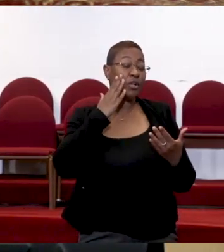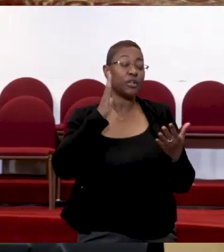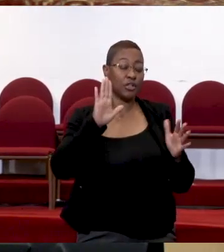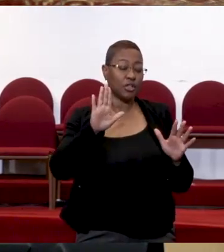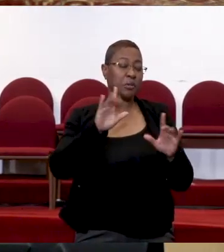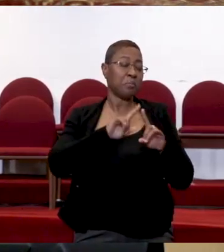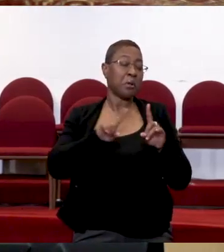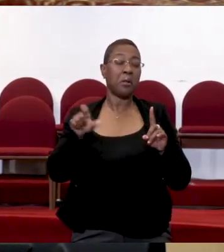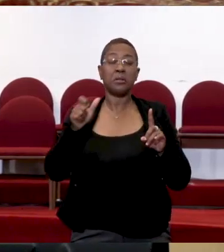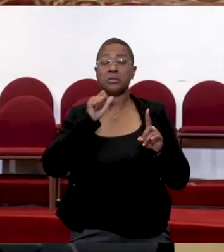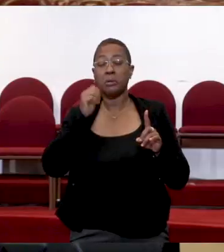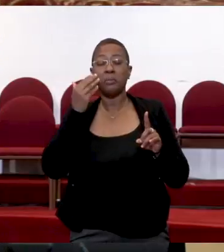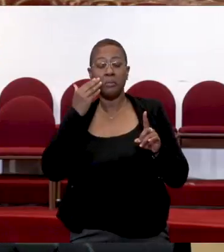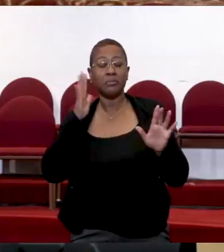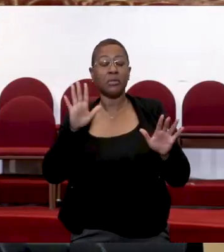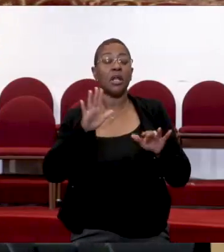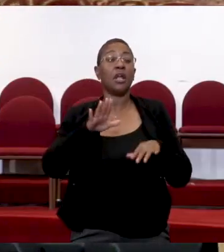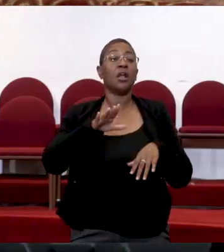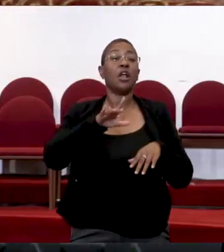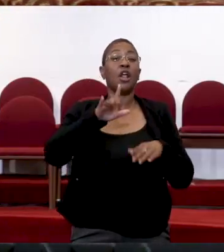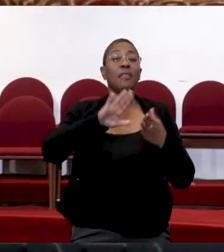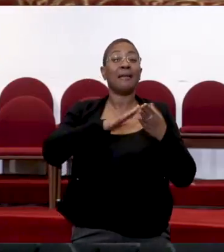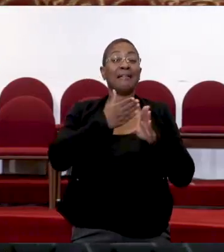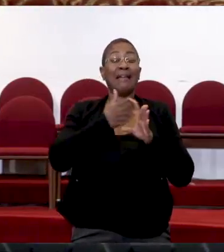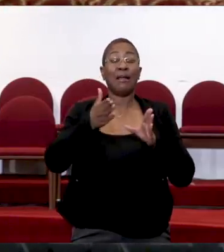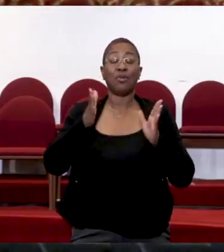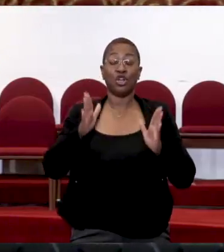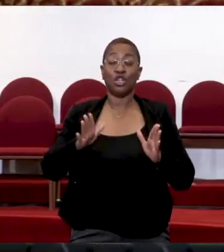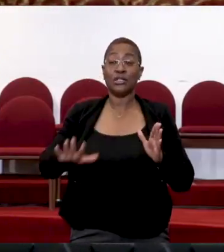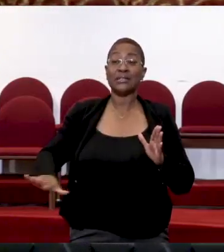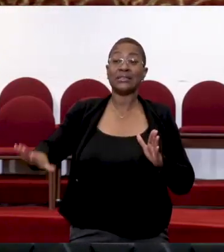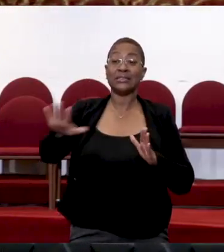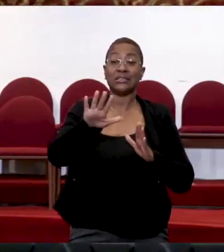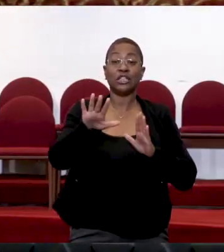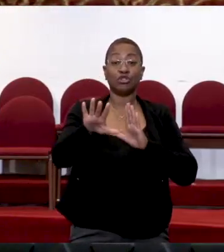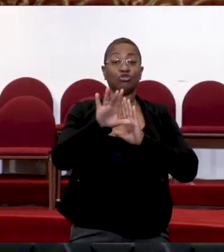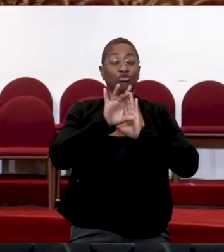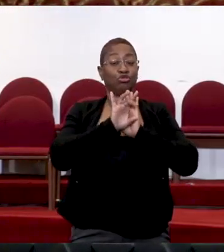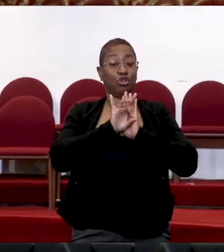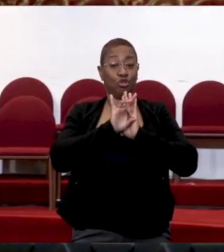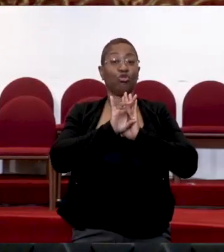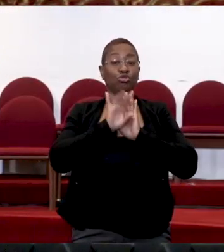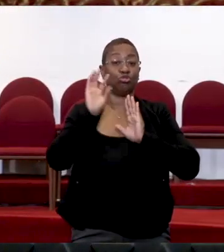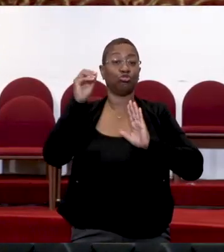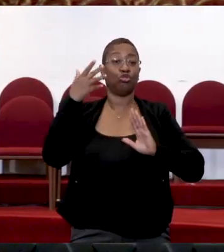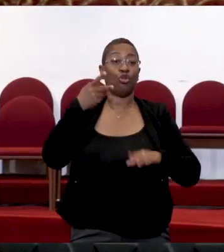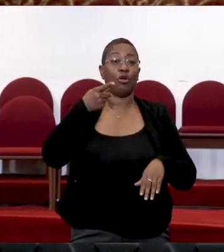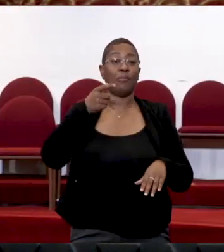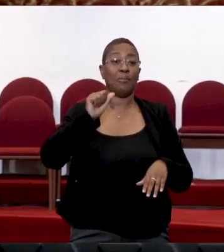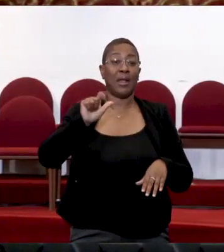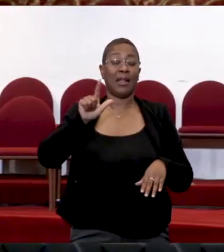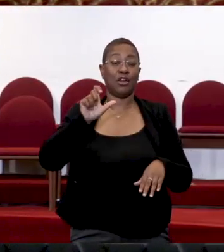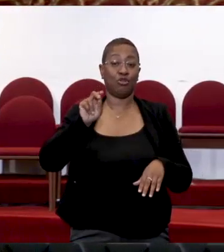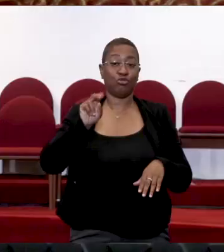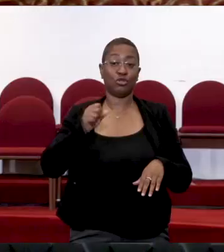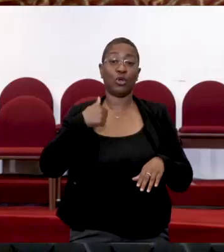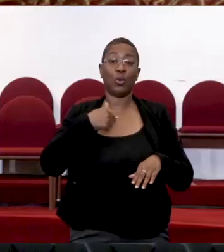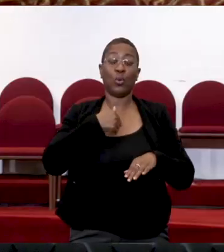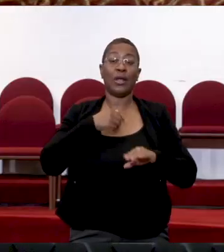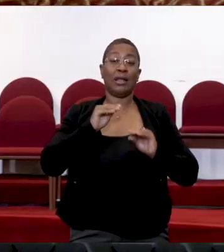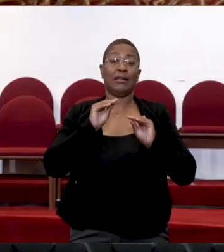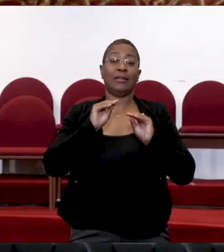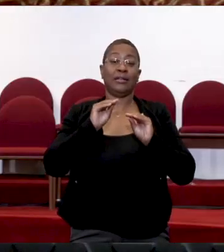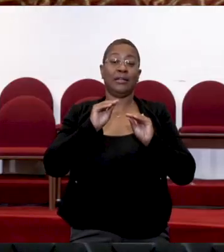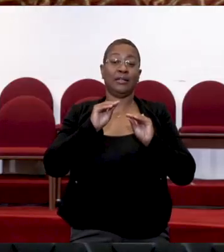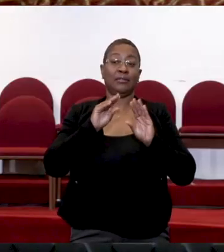who chose the adjoining neighborhood for their solar panels, we put in a minimum of $15,000 a